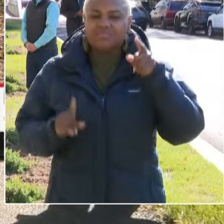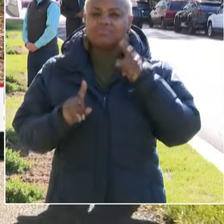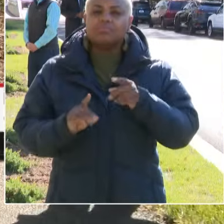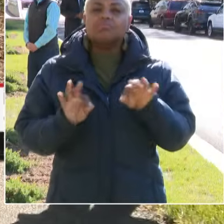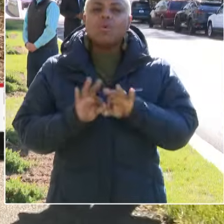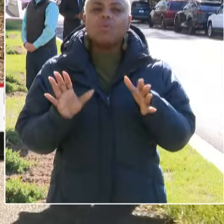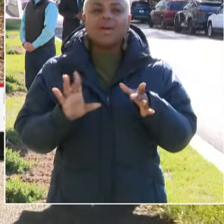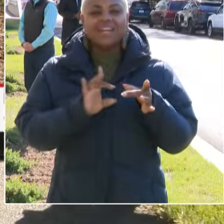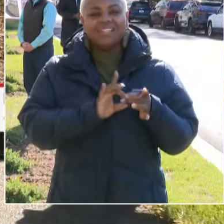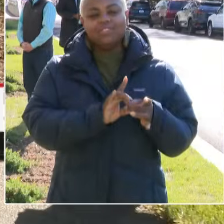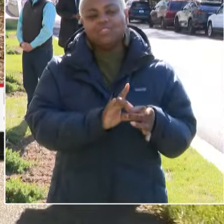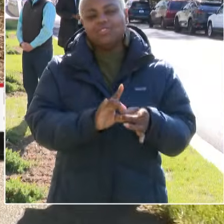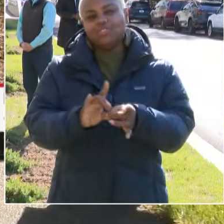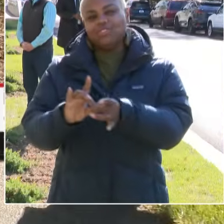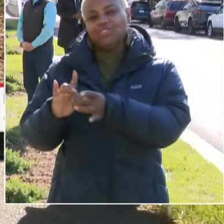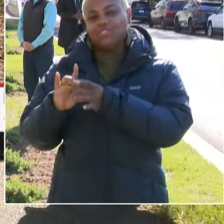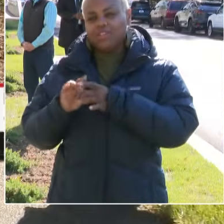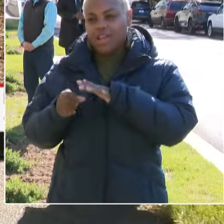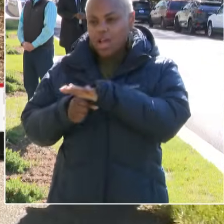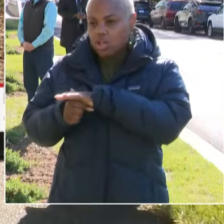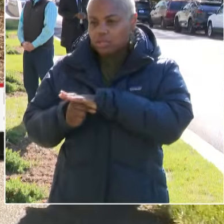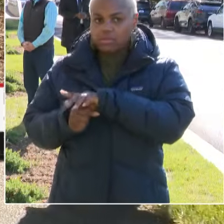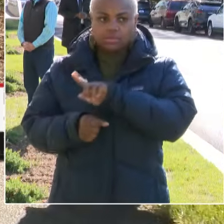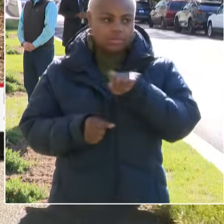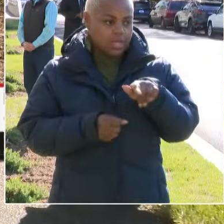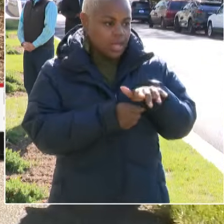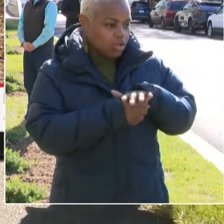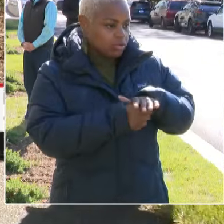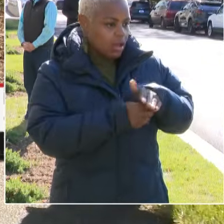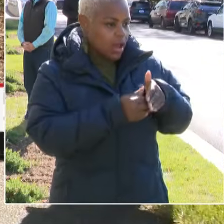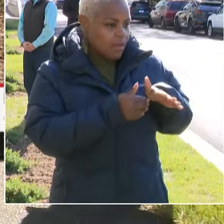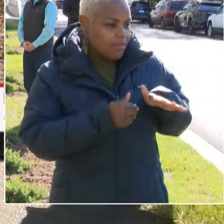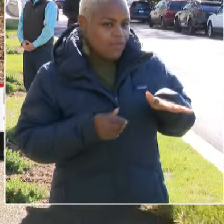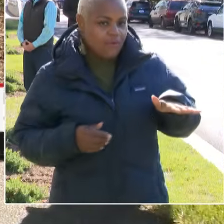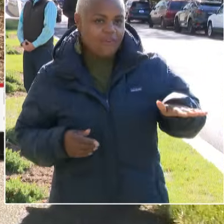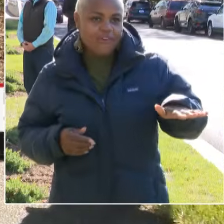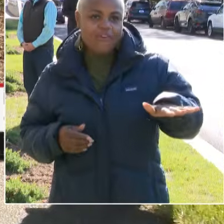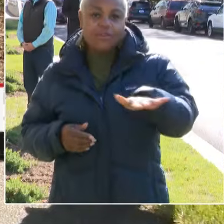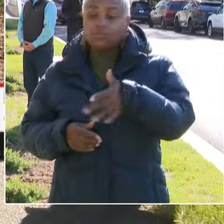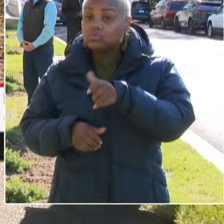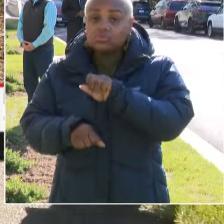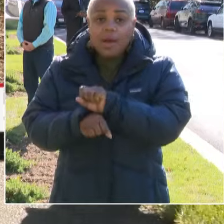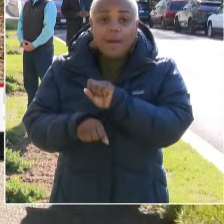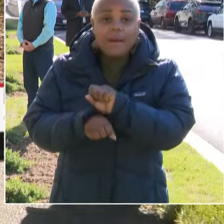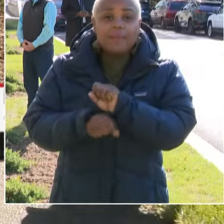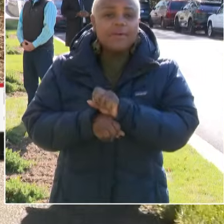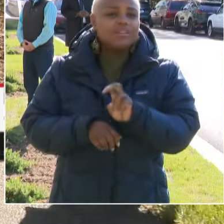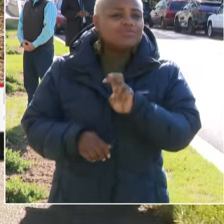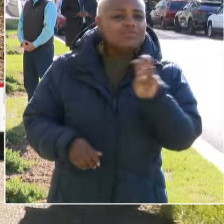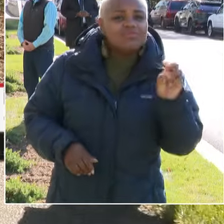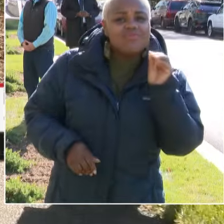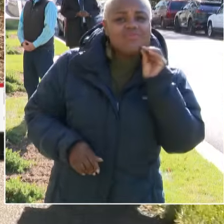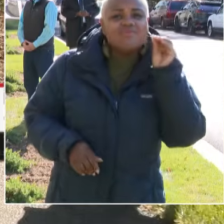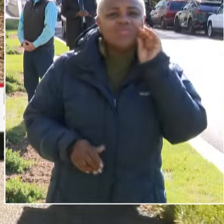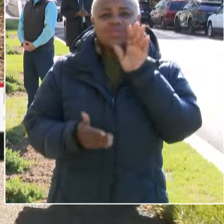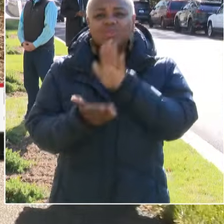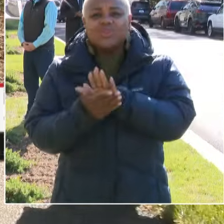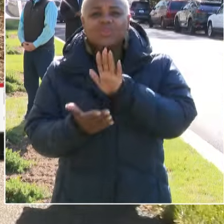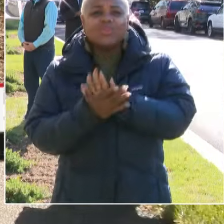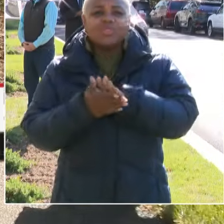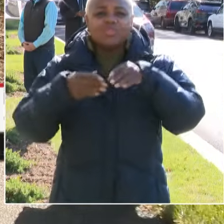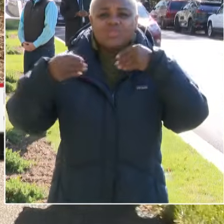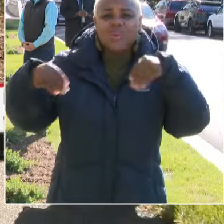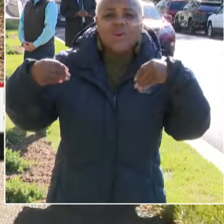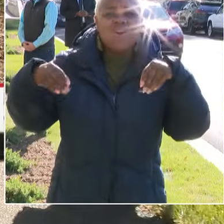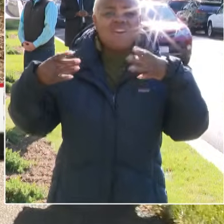neighborhoods, connecting our jobs and recreation, and connecting our families to schools and shops. When completed, this